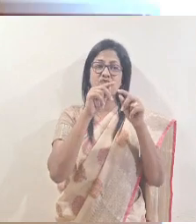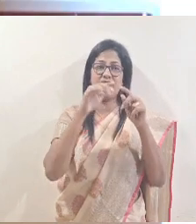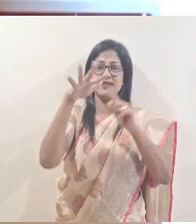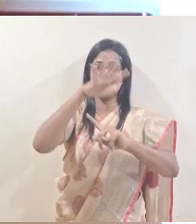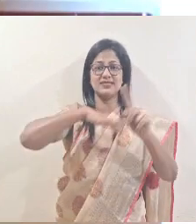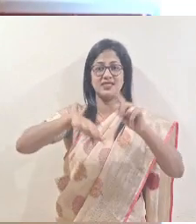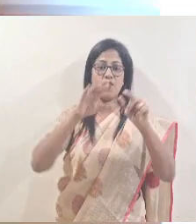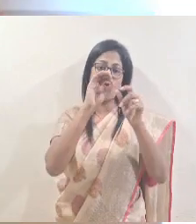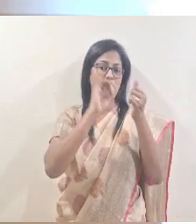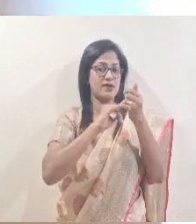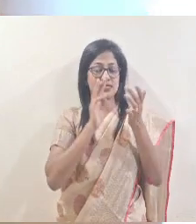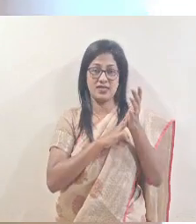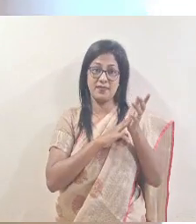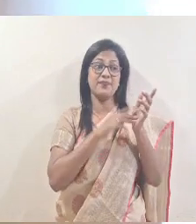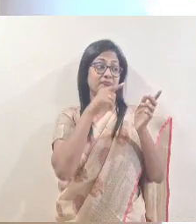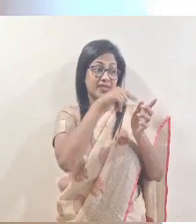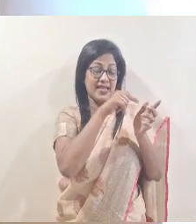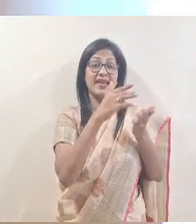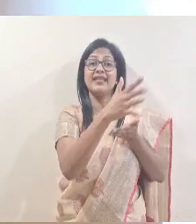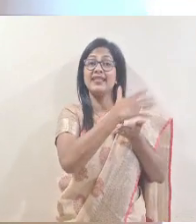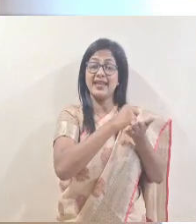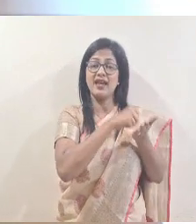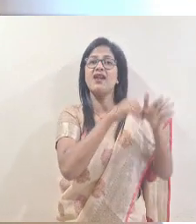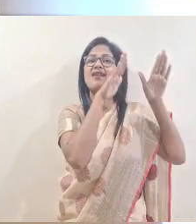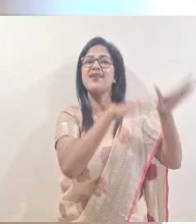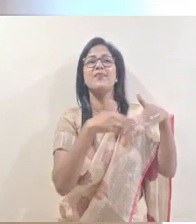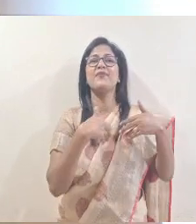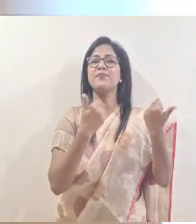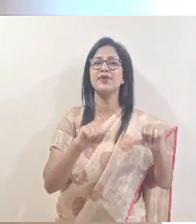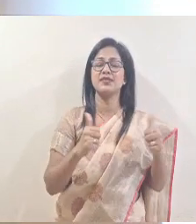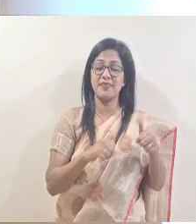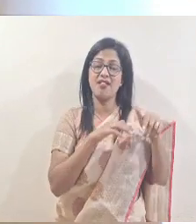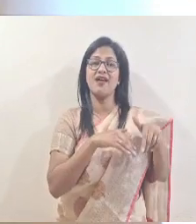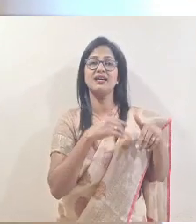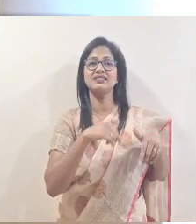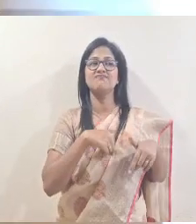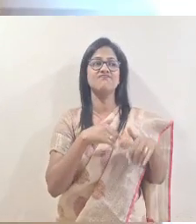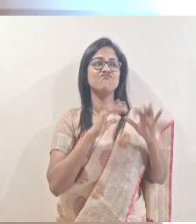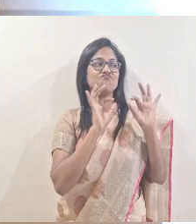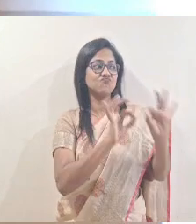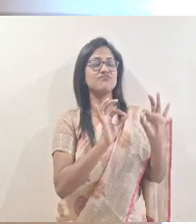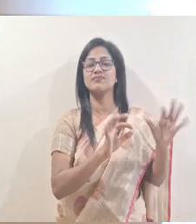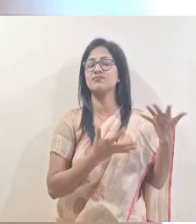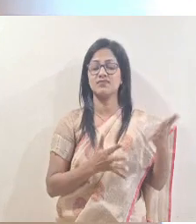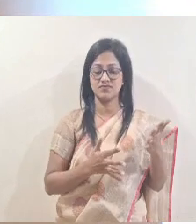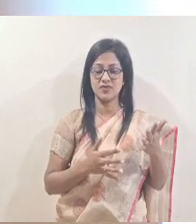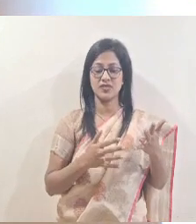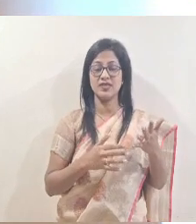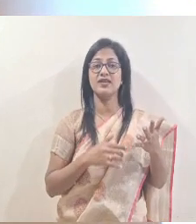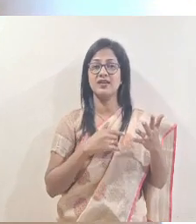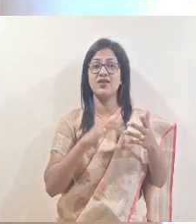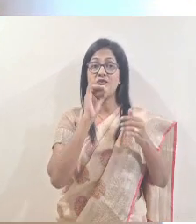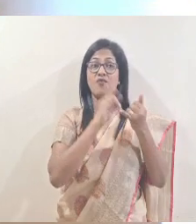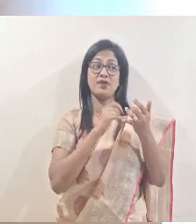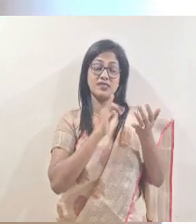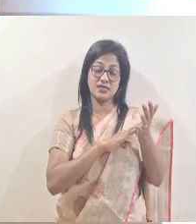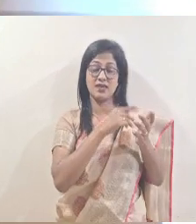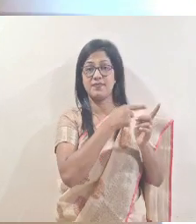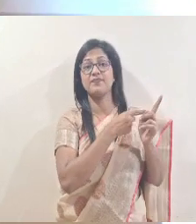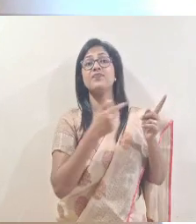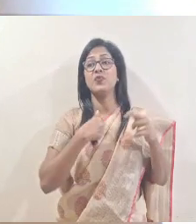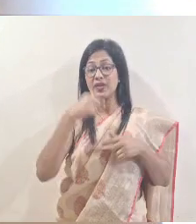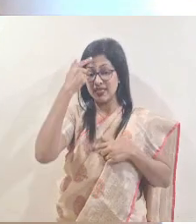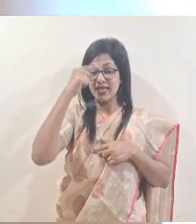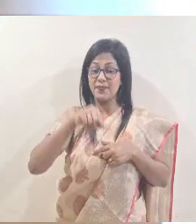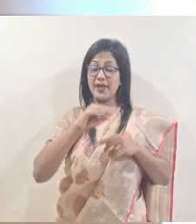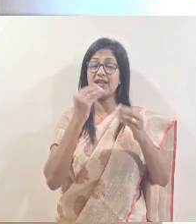this analysis based on OSM. Yes. The data itself is not reliable. The data itself is not reliable when we are seeking it from the OSM.